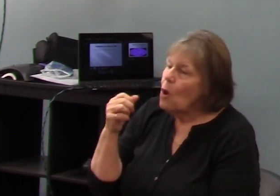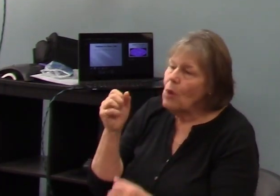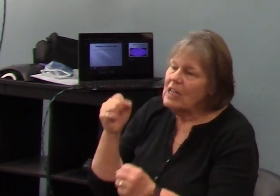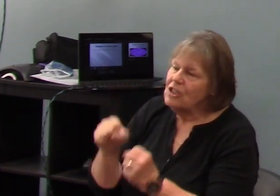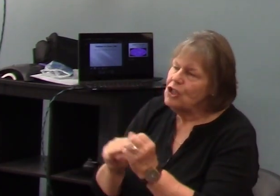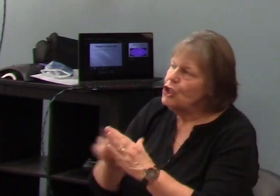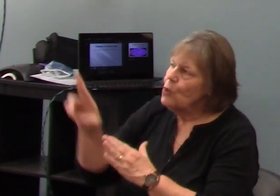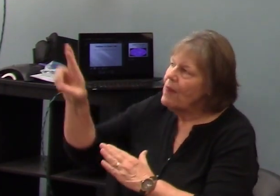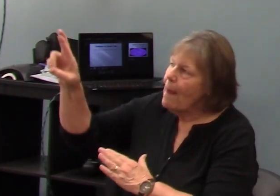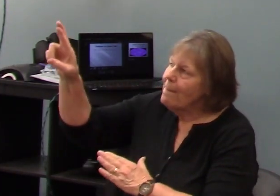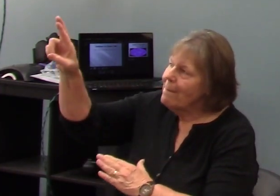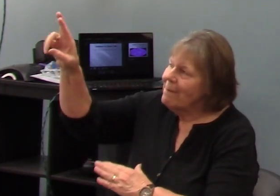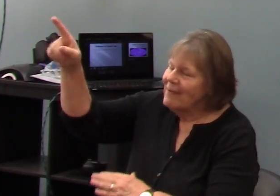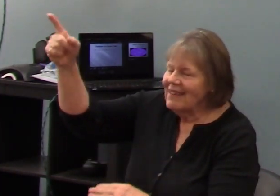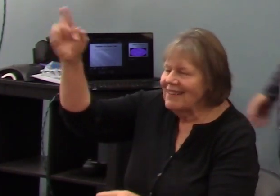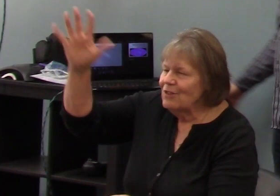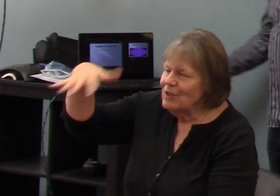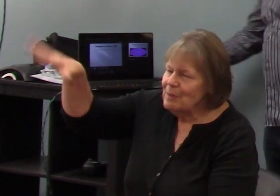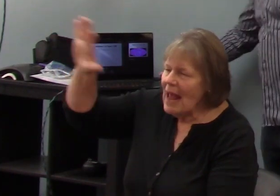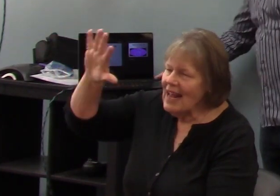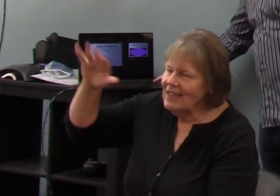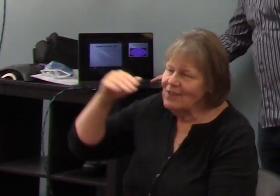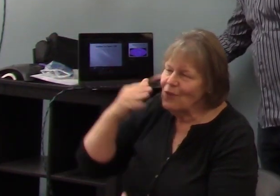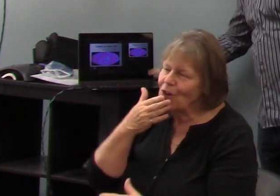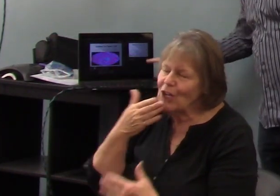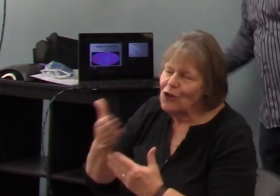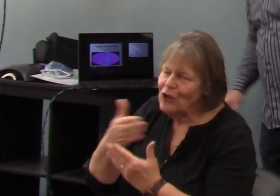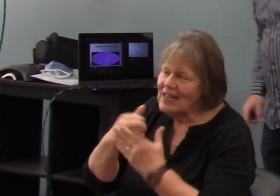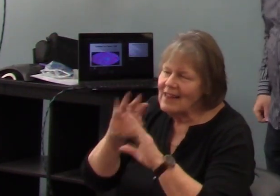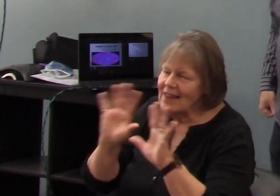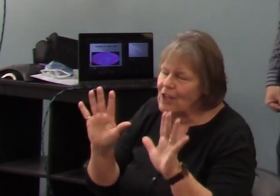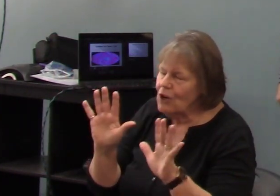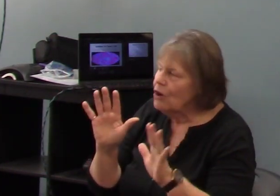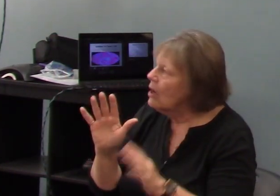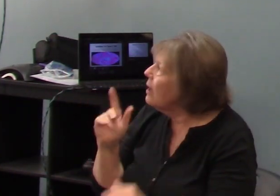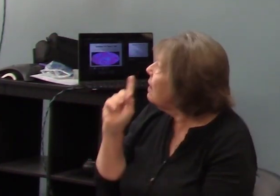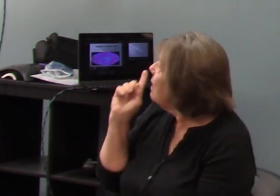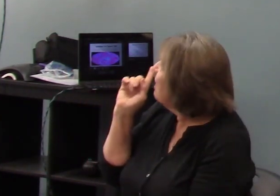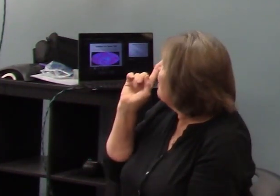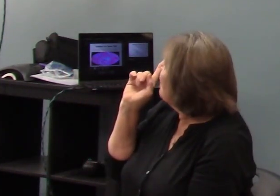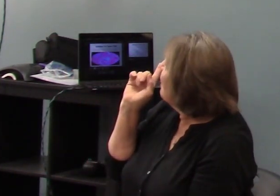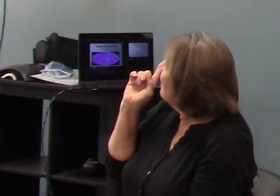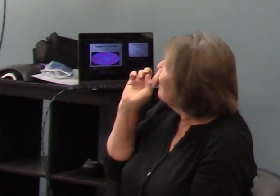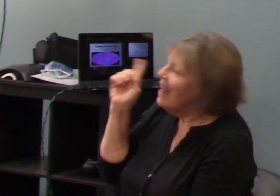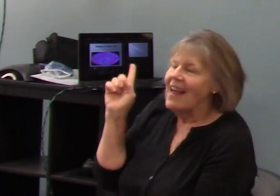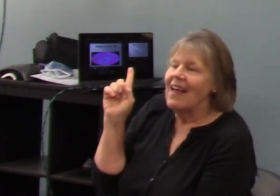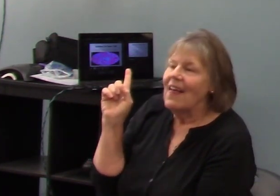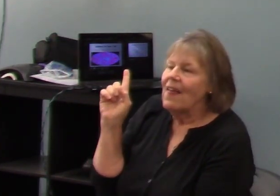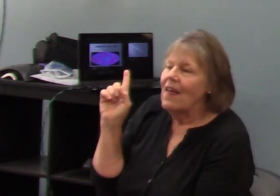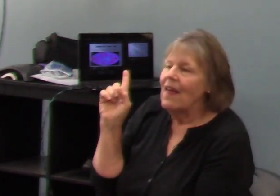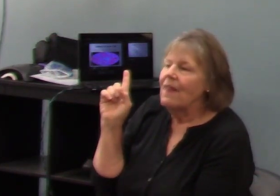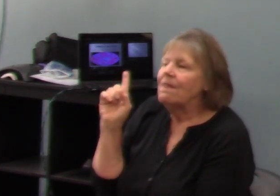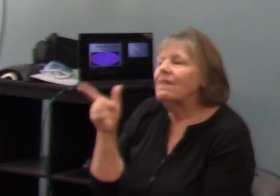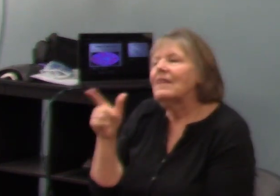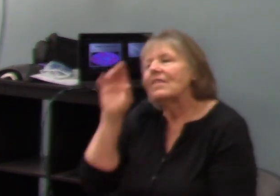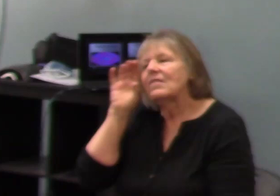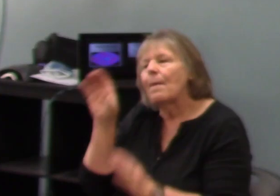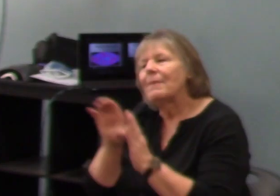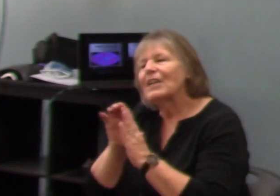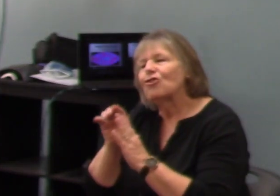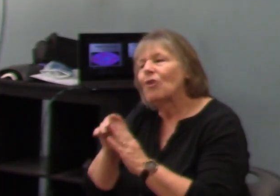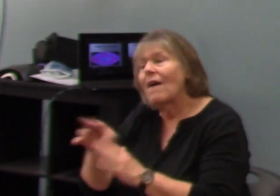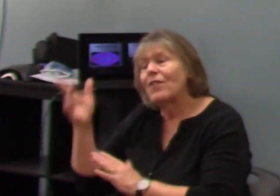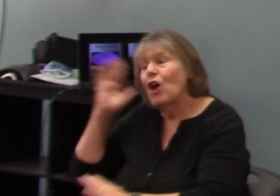better pictures. So this is the picture of the early universe that COBE took. Now